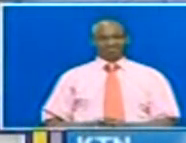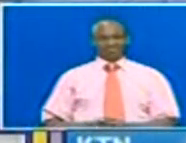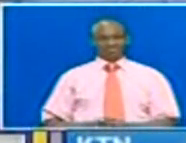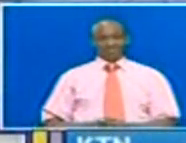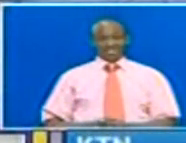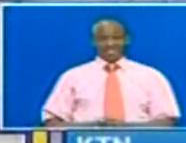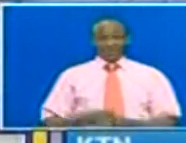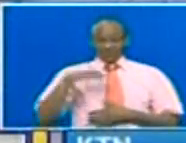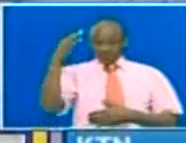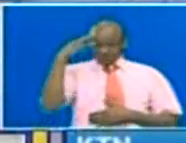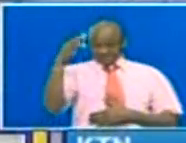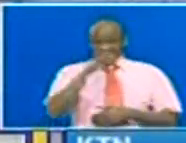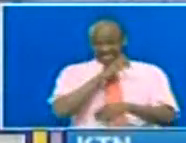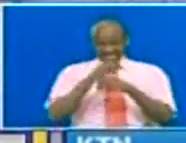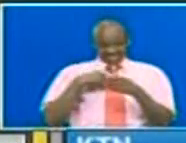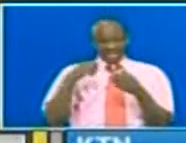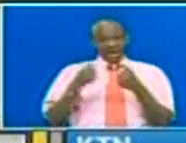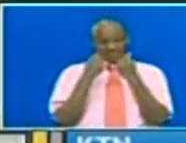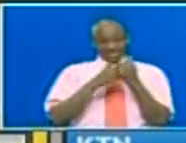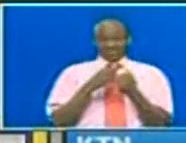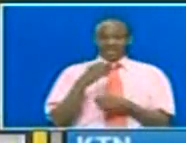At the Future Energy Summit in Abu Dhabi,